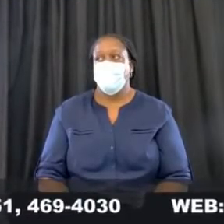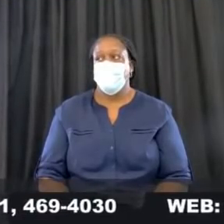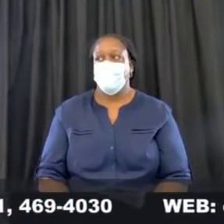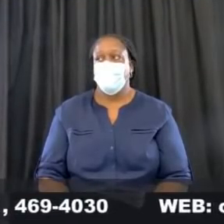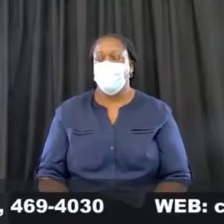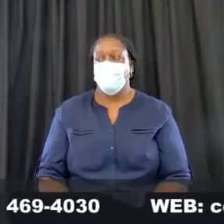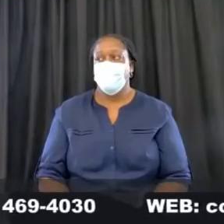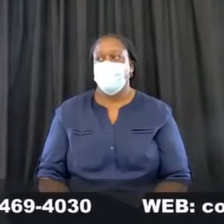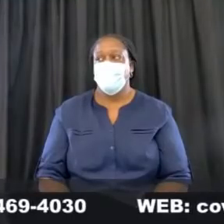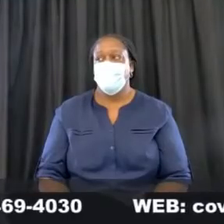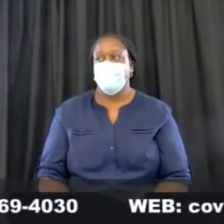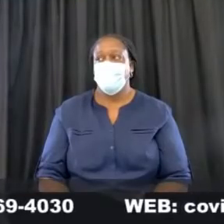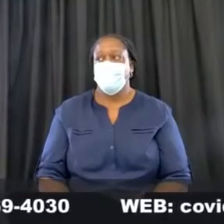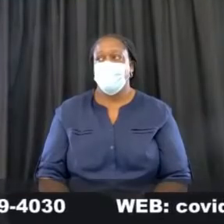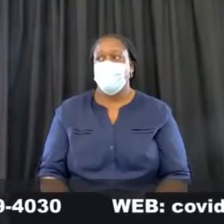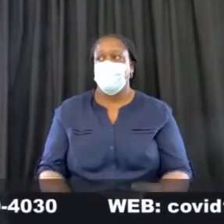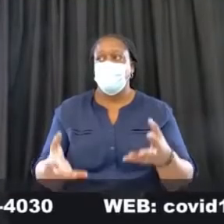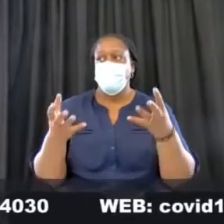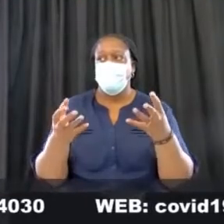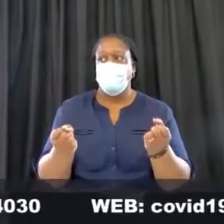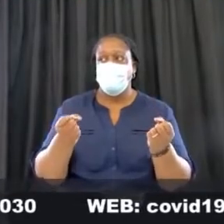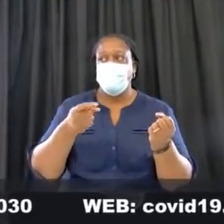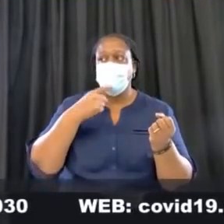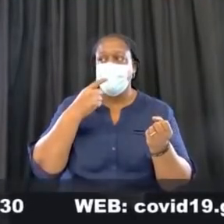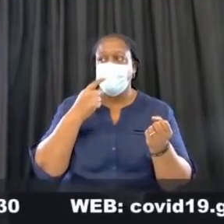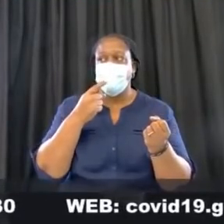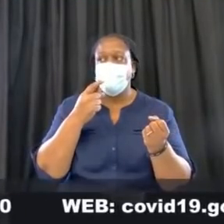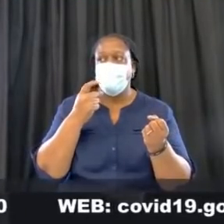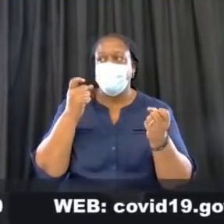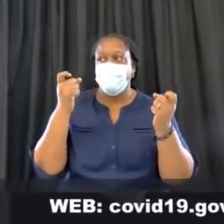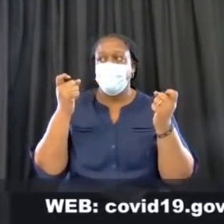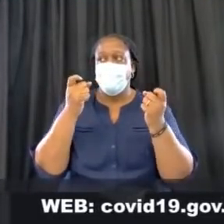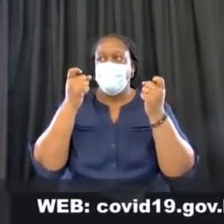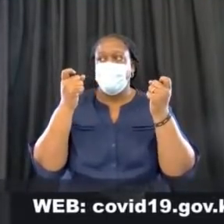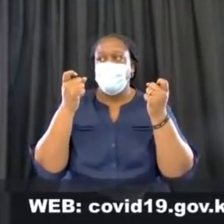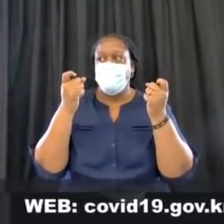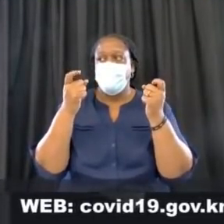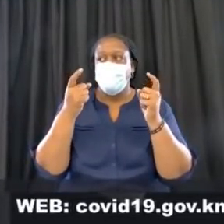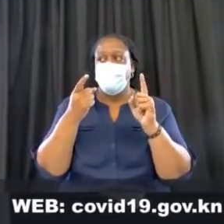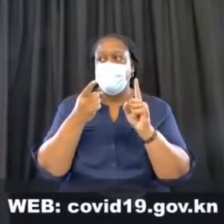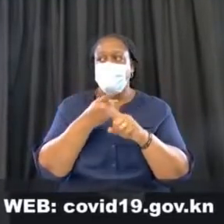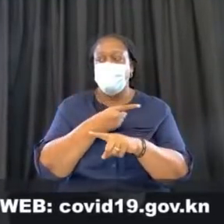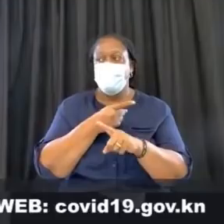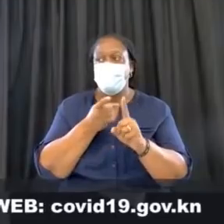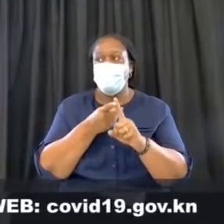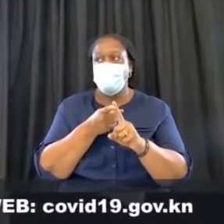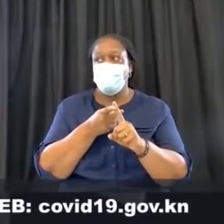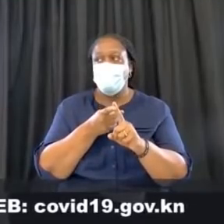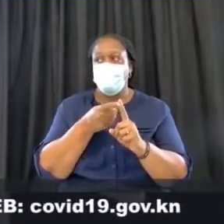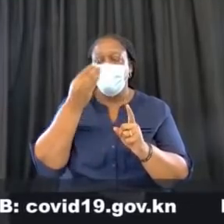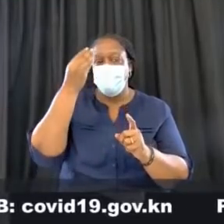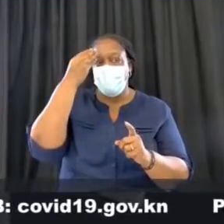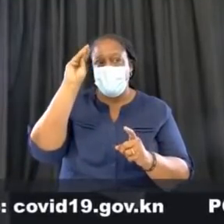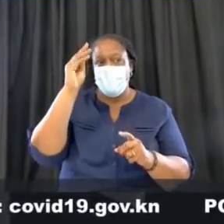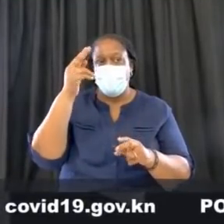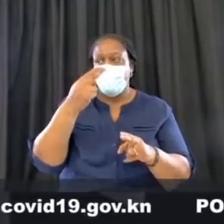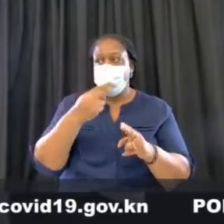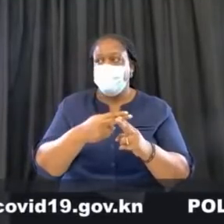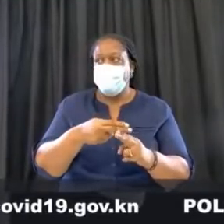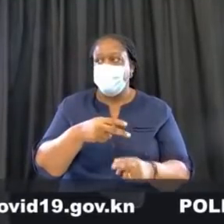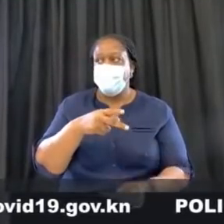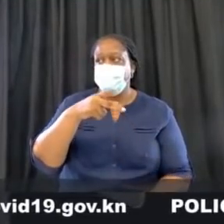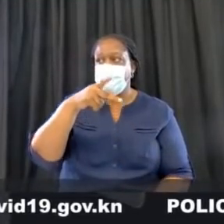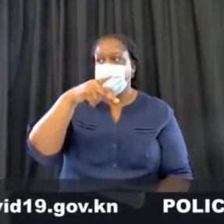highlighting and sending out greetings, celebratory greetings, to Mr. Athel Cuthbert Rollins, OBE, and